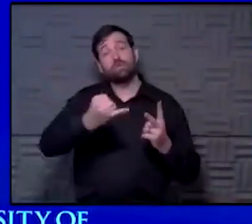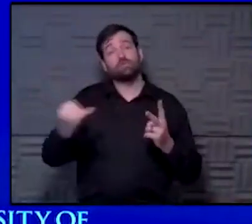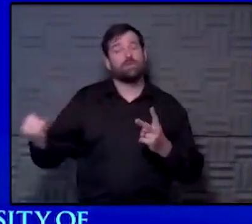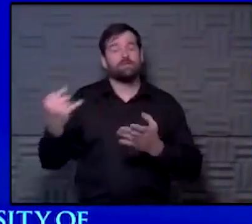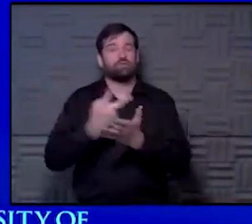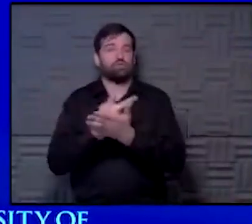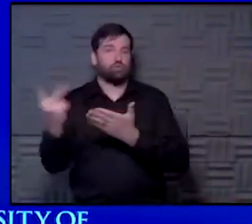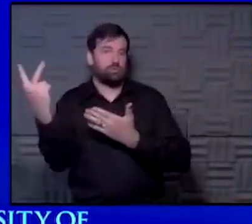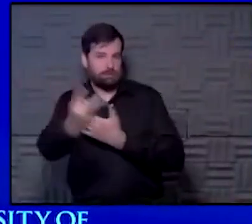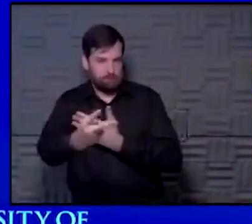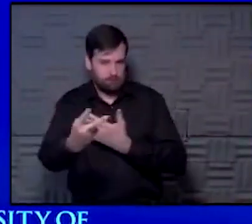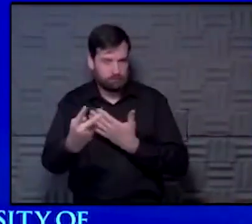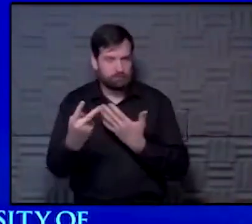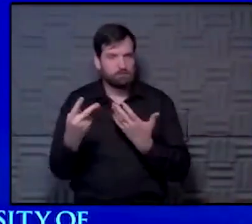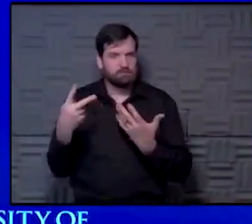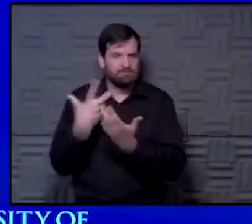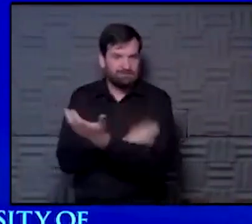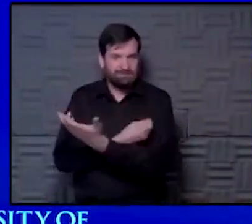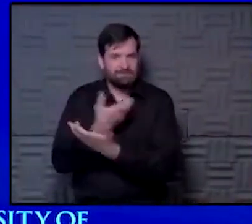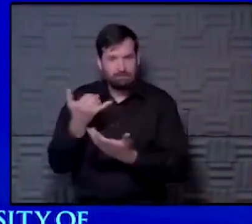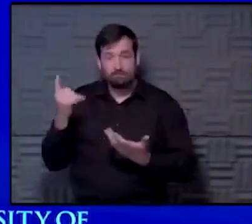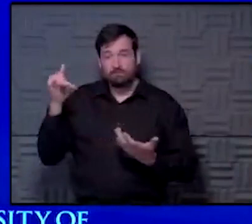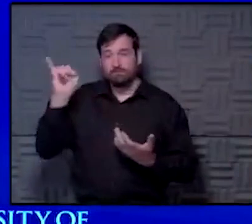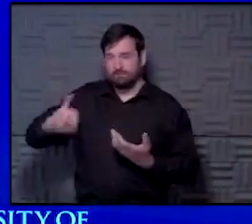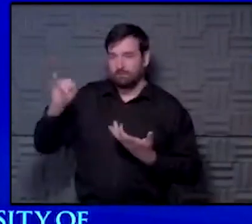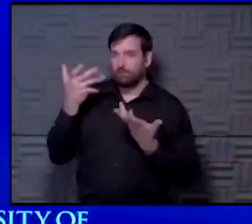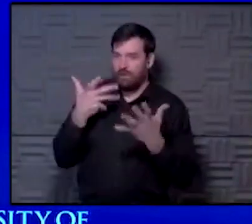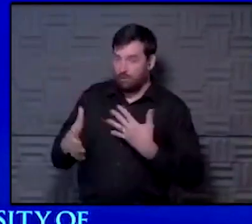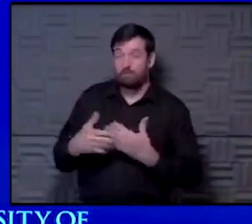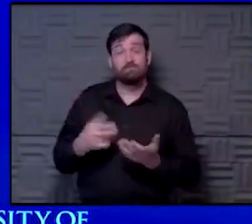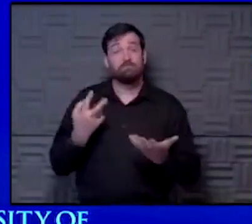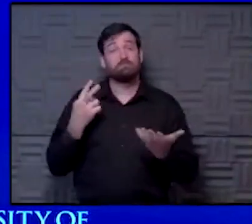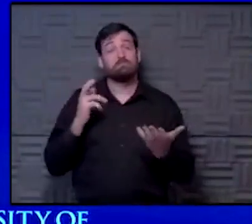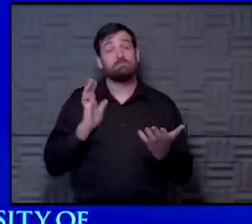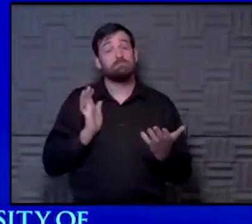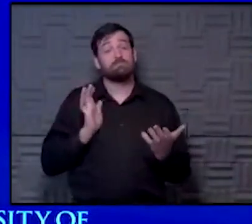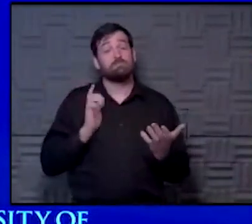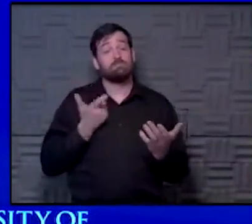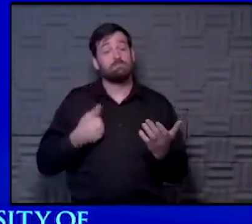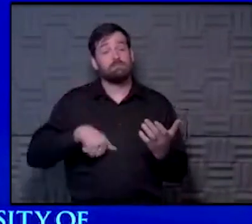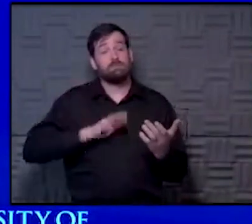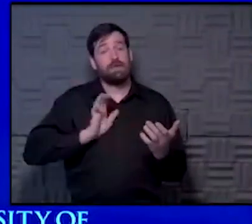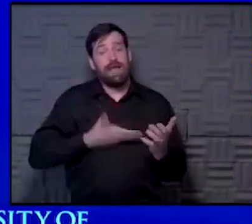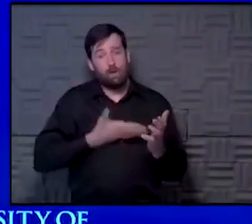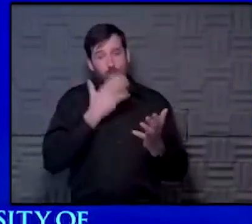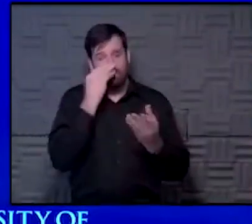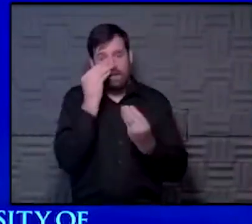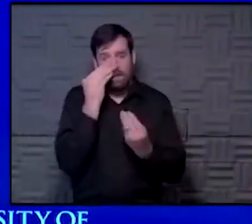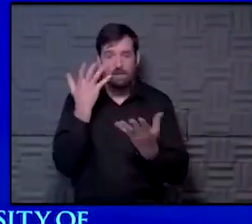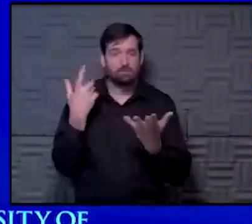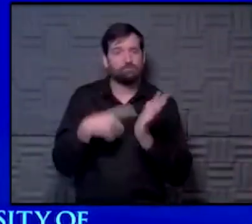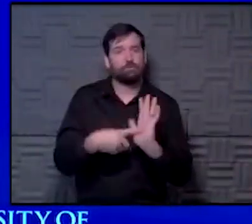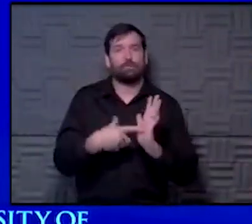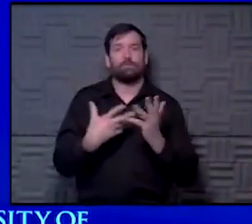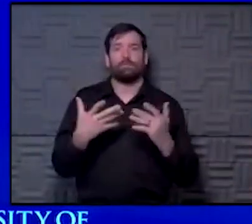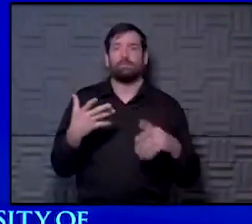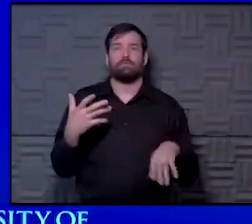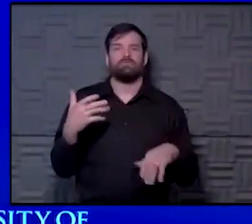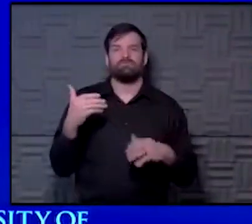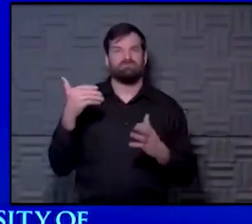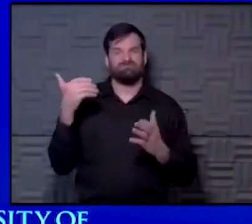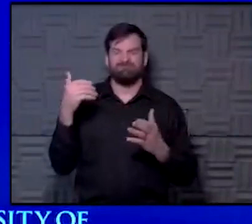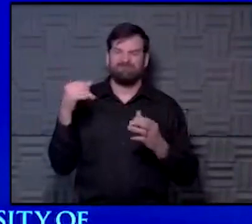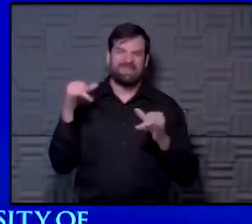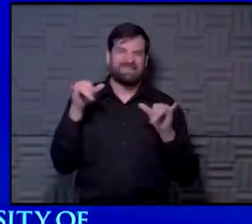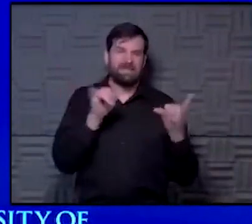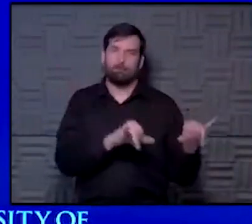follow in our population. I know we've shared that. When I say our population, I mean our employees. And our data would show almost